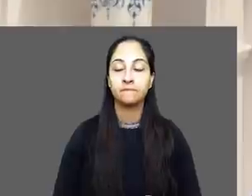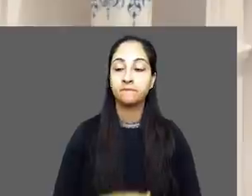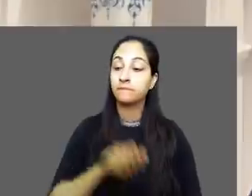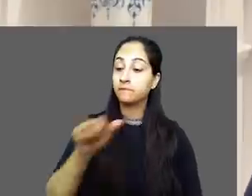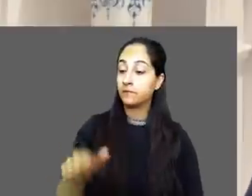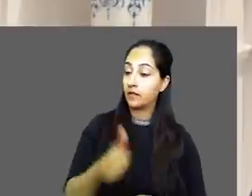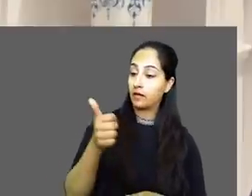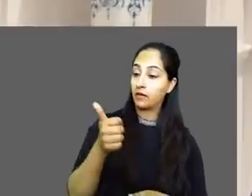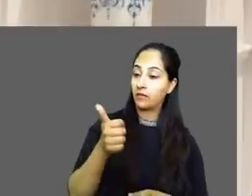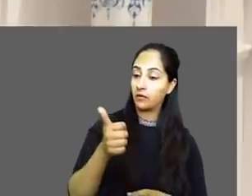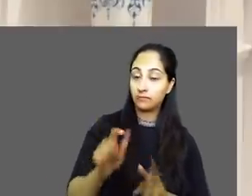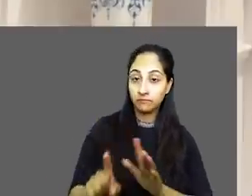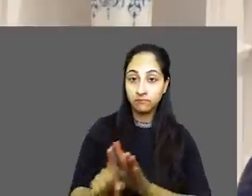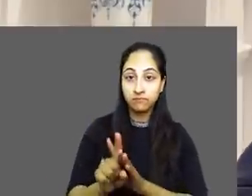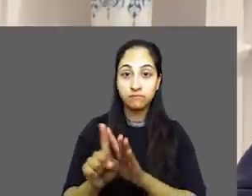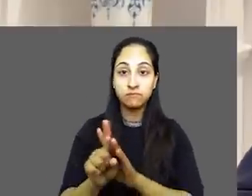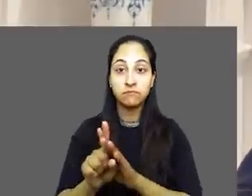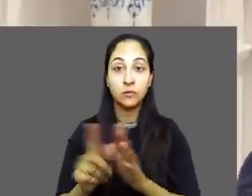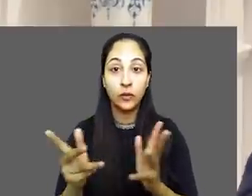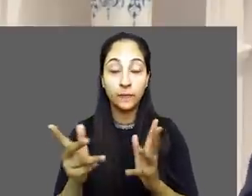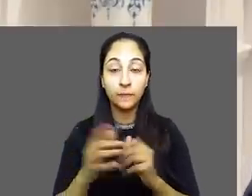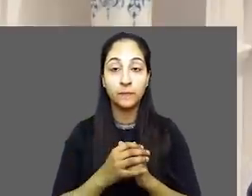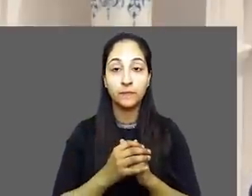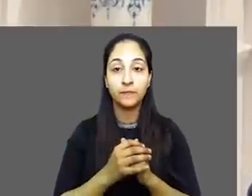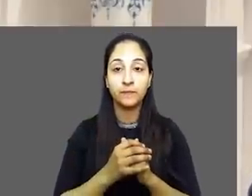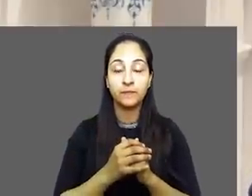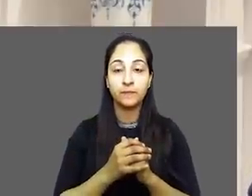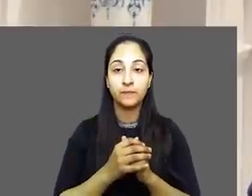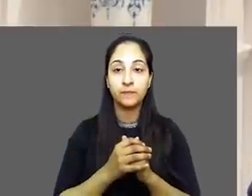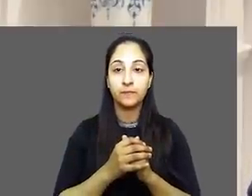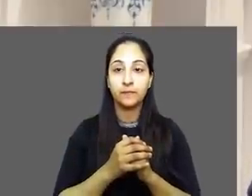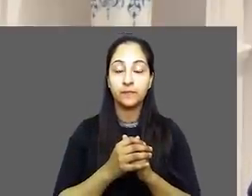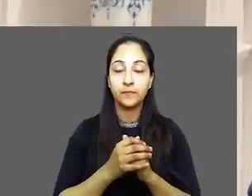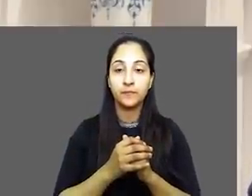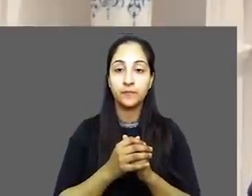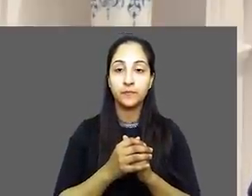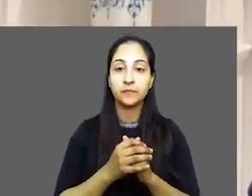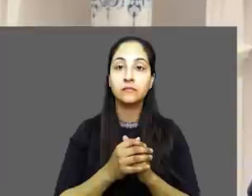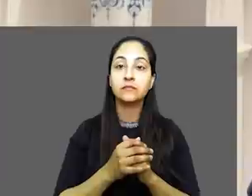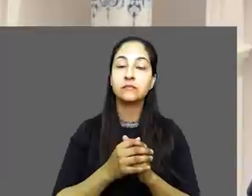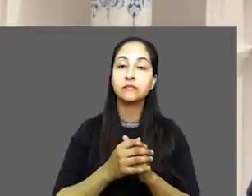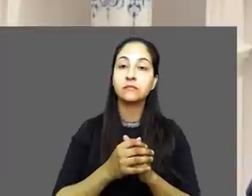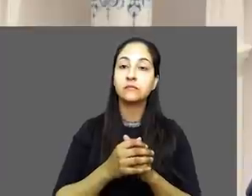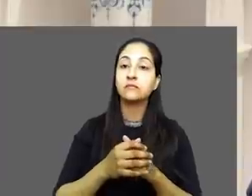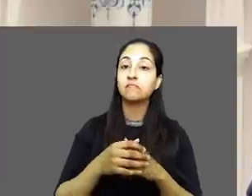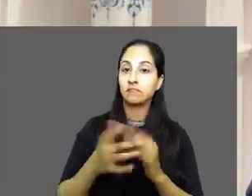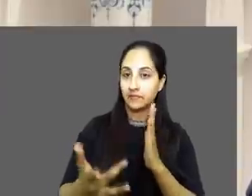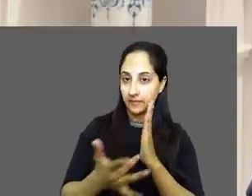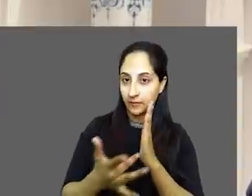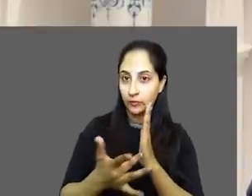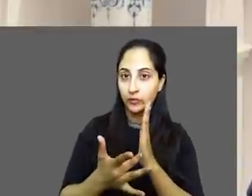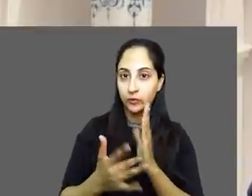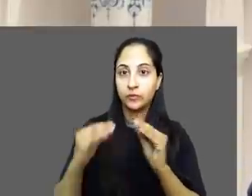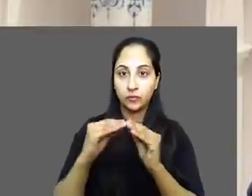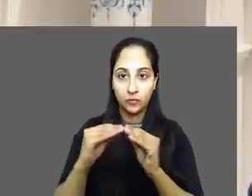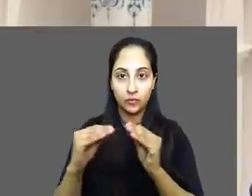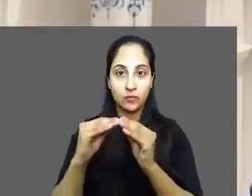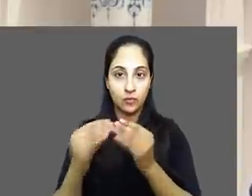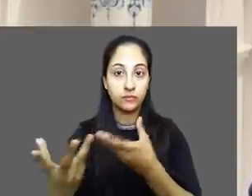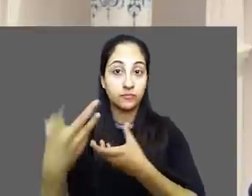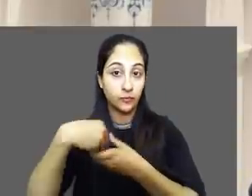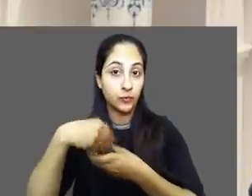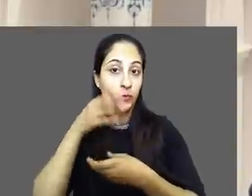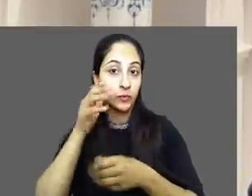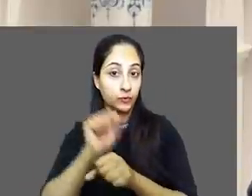for such a long time, but these are realities that we have to face. And I think a fourth thing to highlight